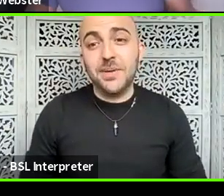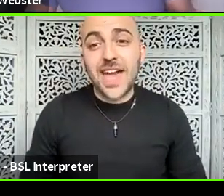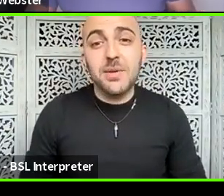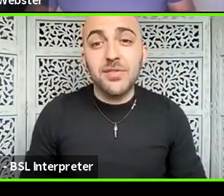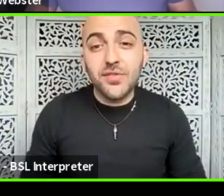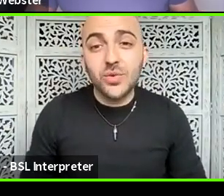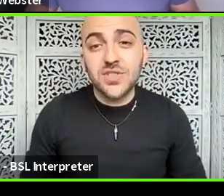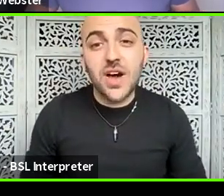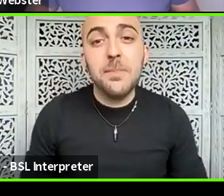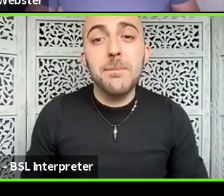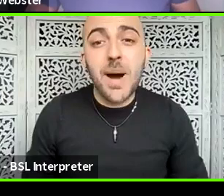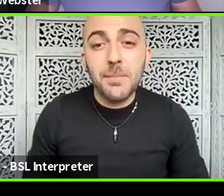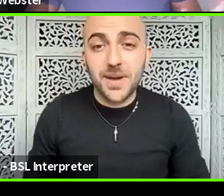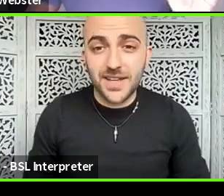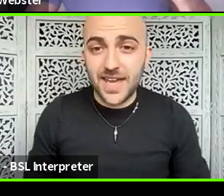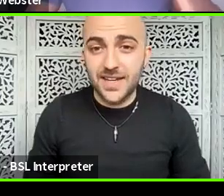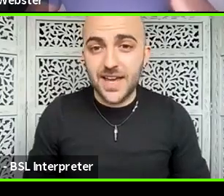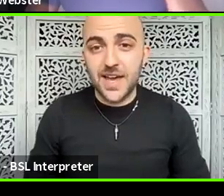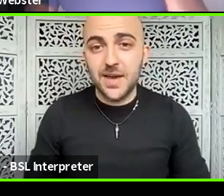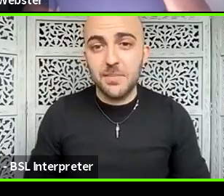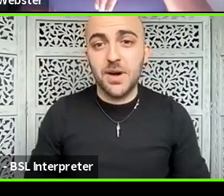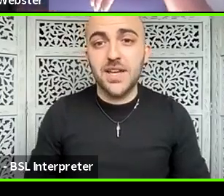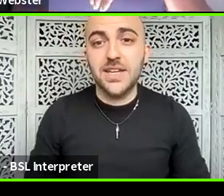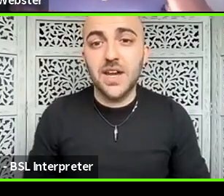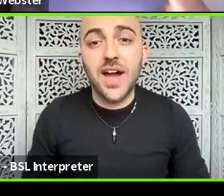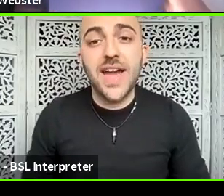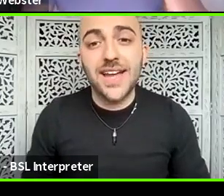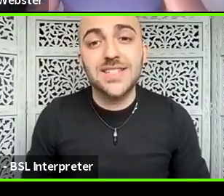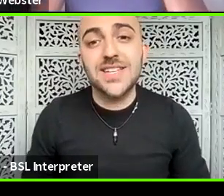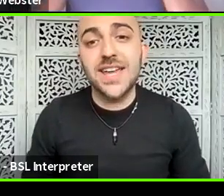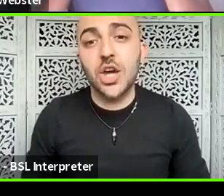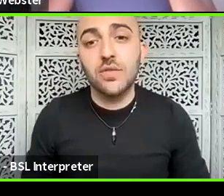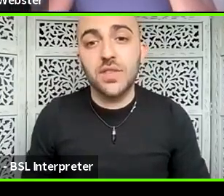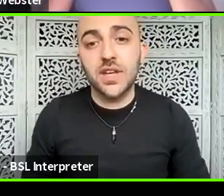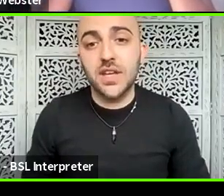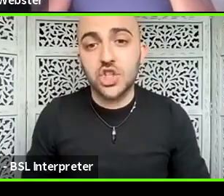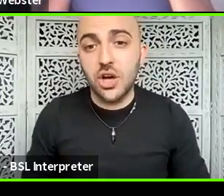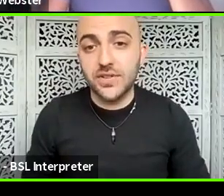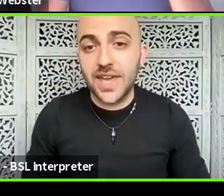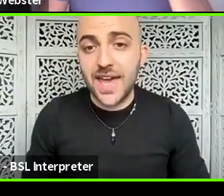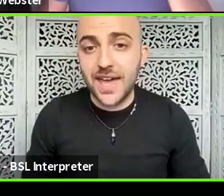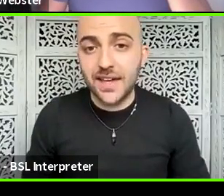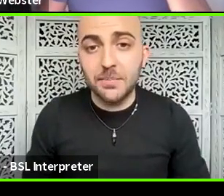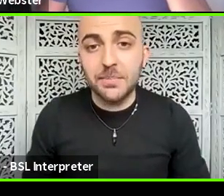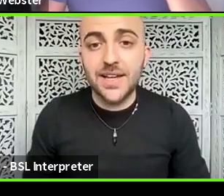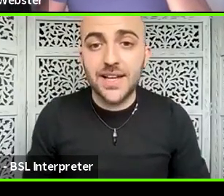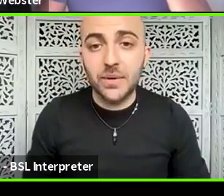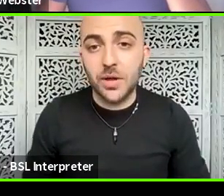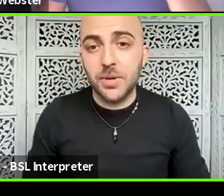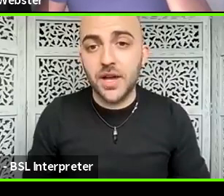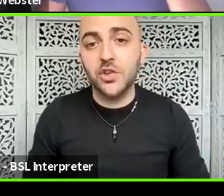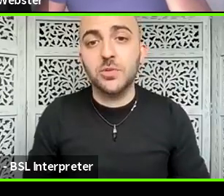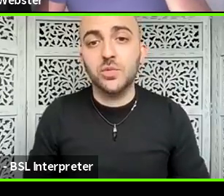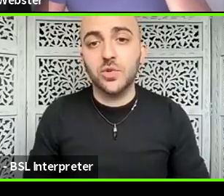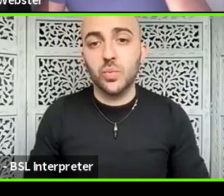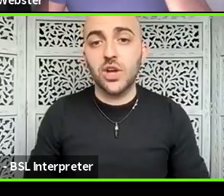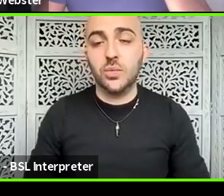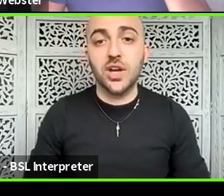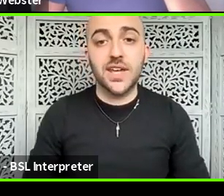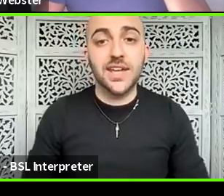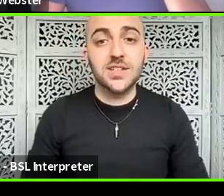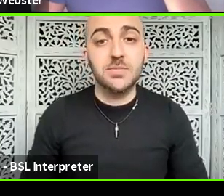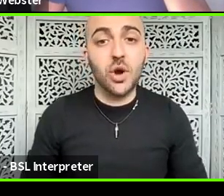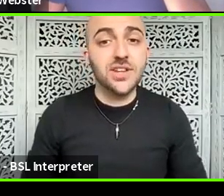ago I became a full-time mum again. I had to take over the childcare completely while my husband